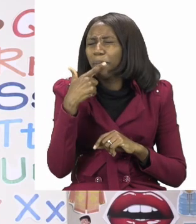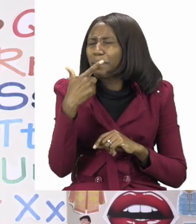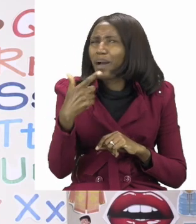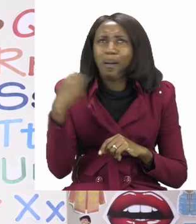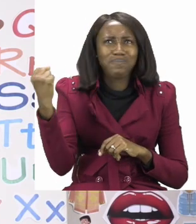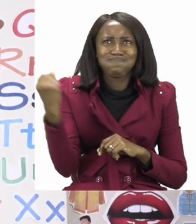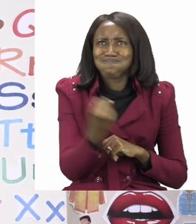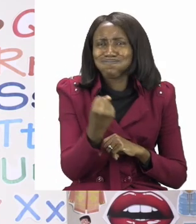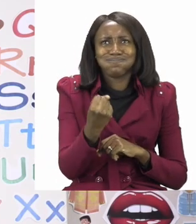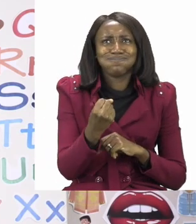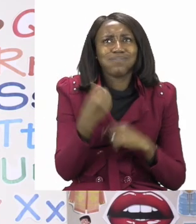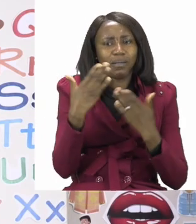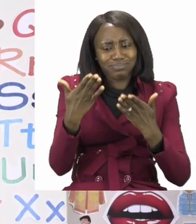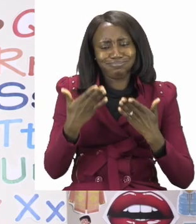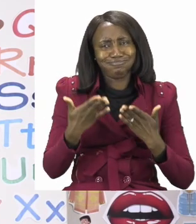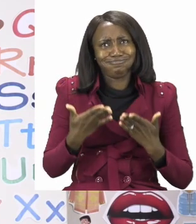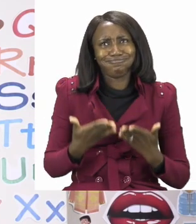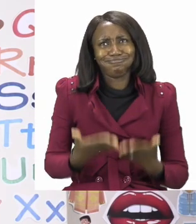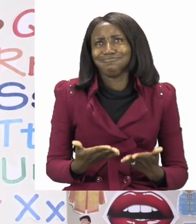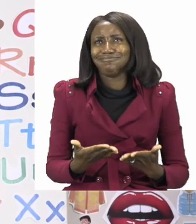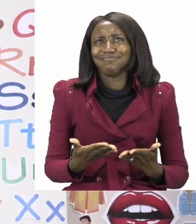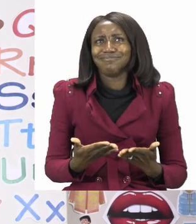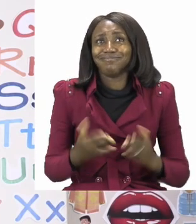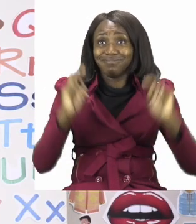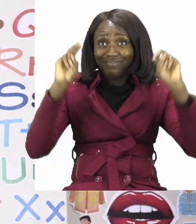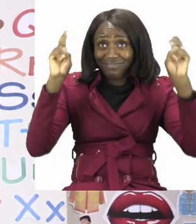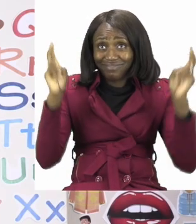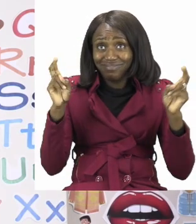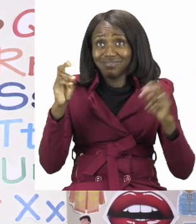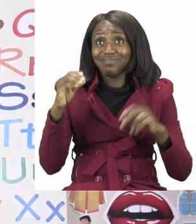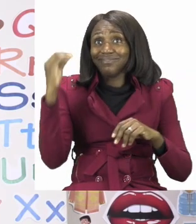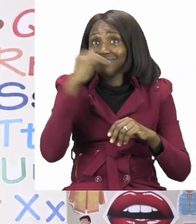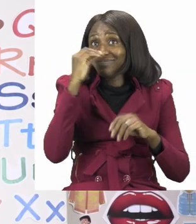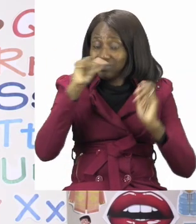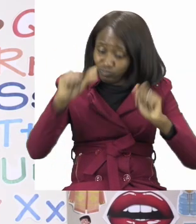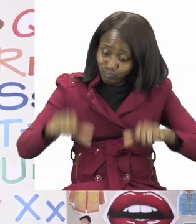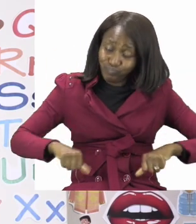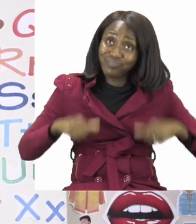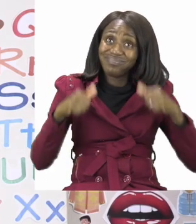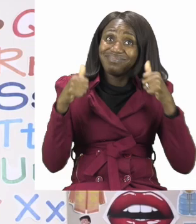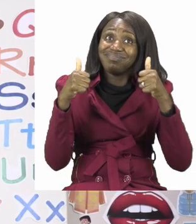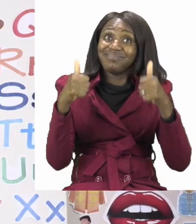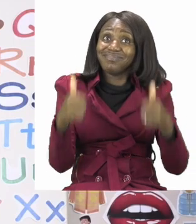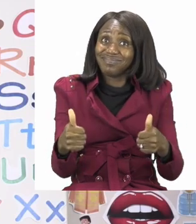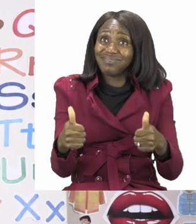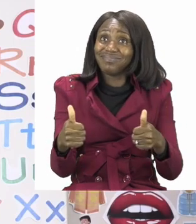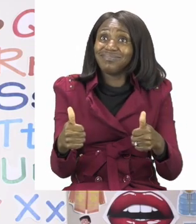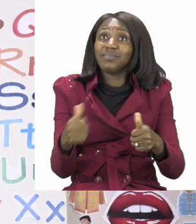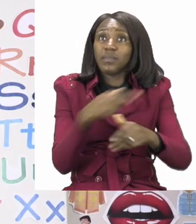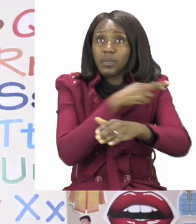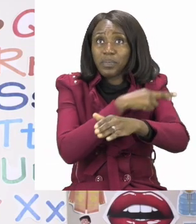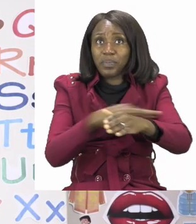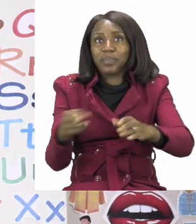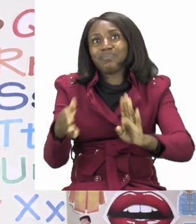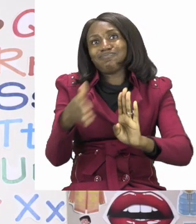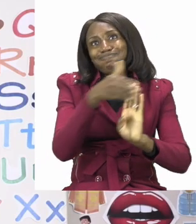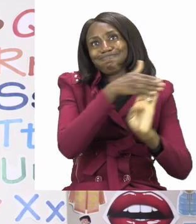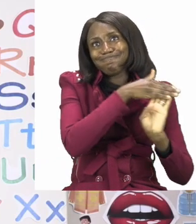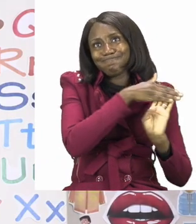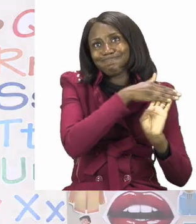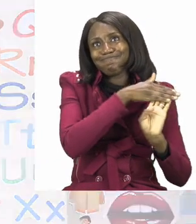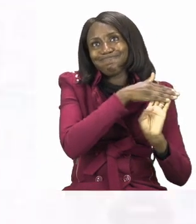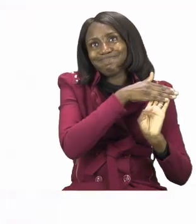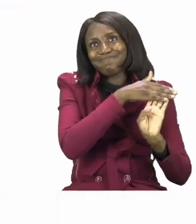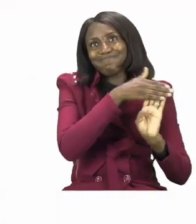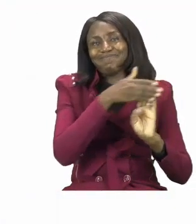much for joining me today. Our theme this week is a balanced diet and